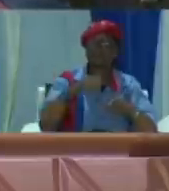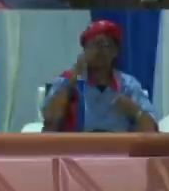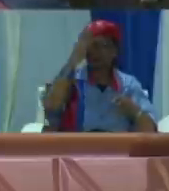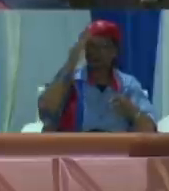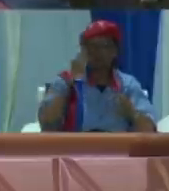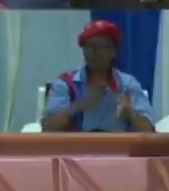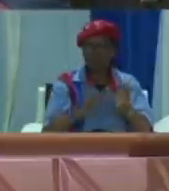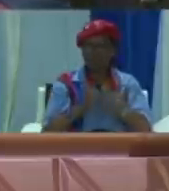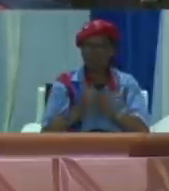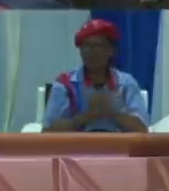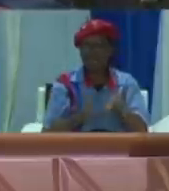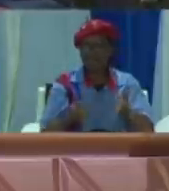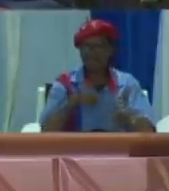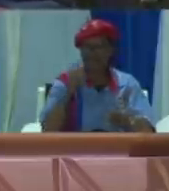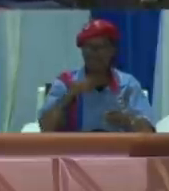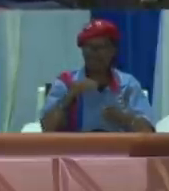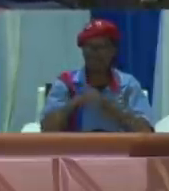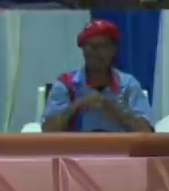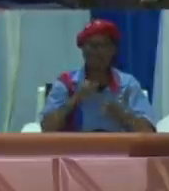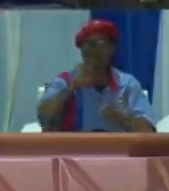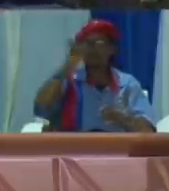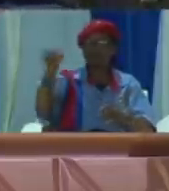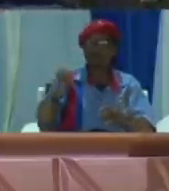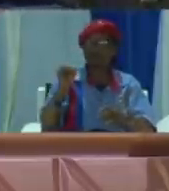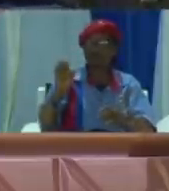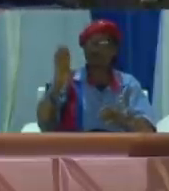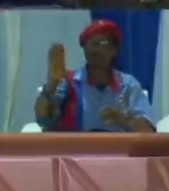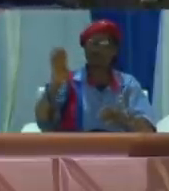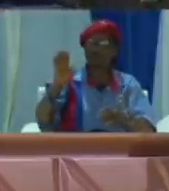chapter 32. Verse